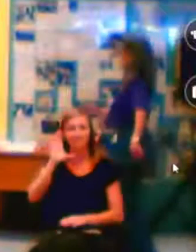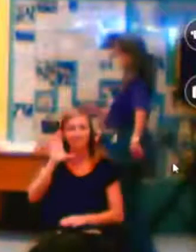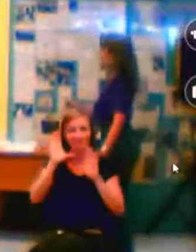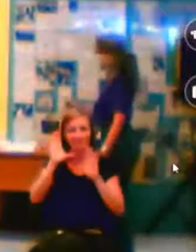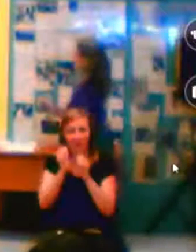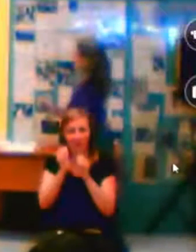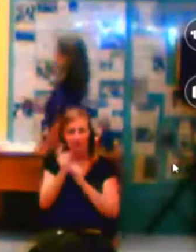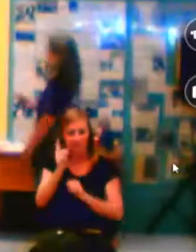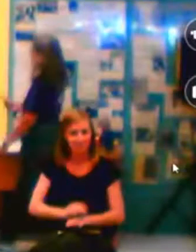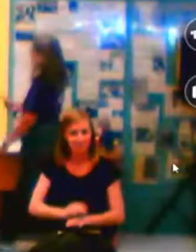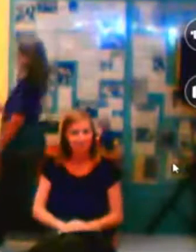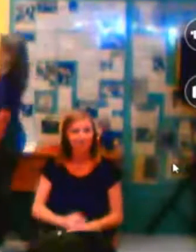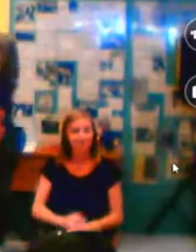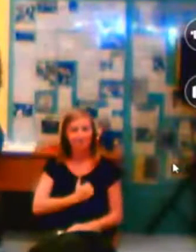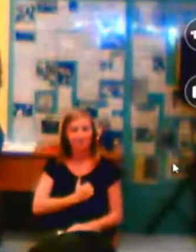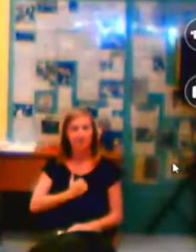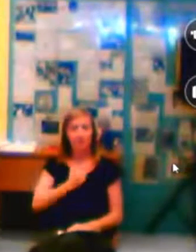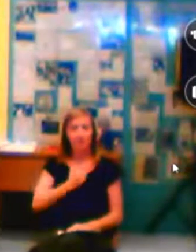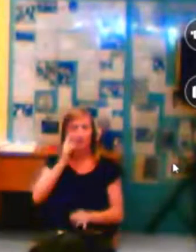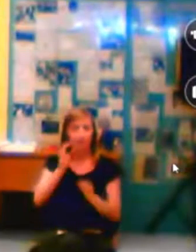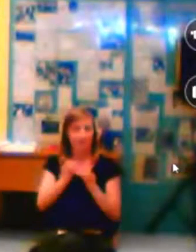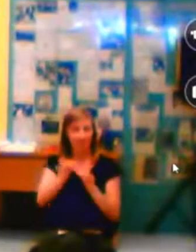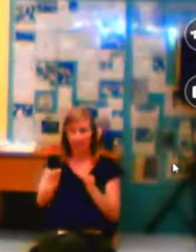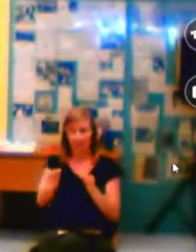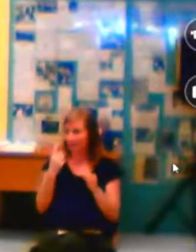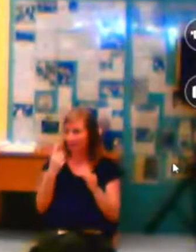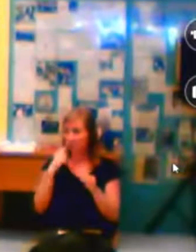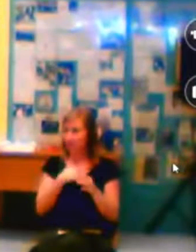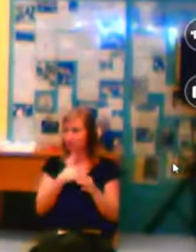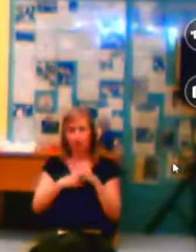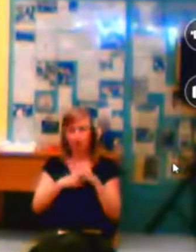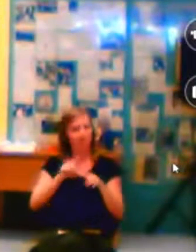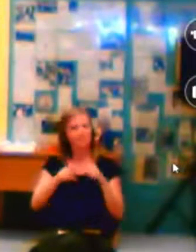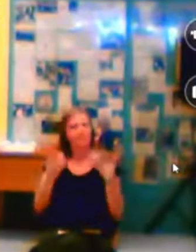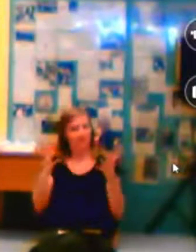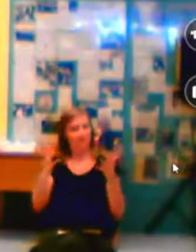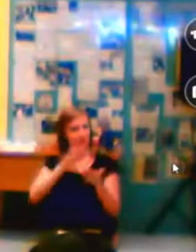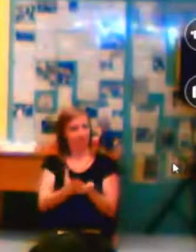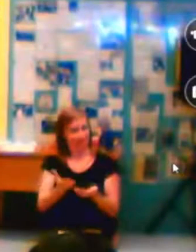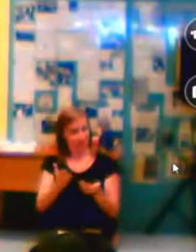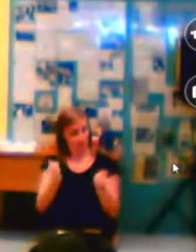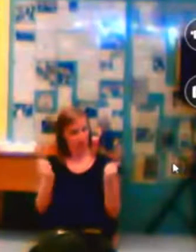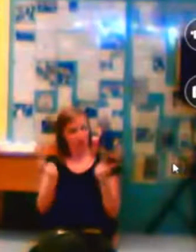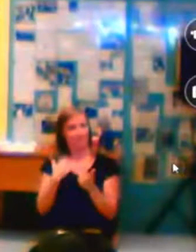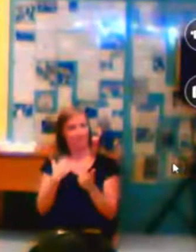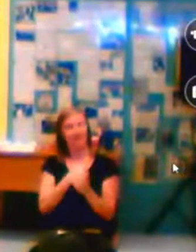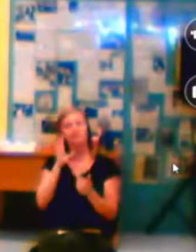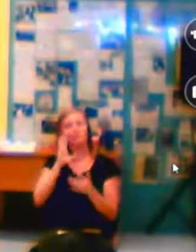Hello? Ah, there you go. Is that better? A lot better. If I turn down just a little bit.